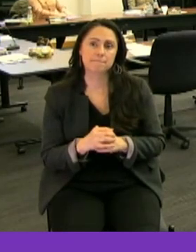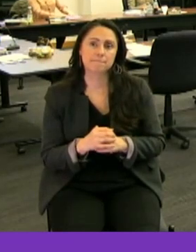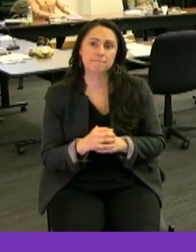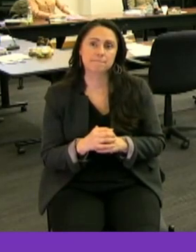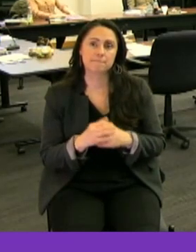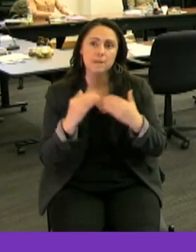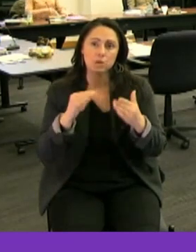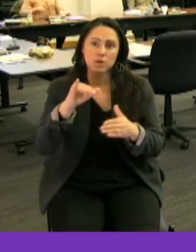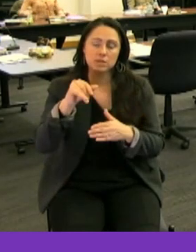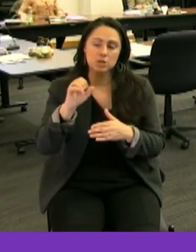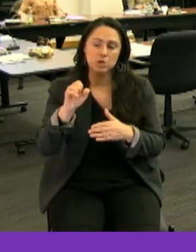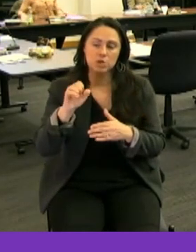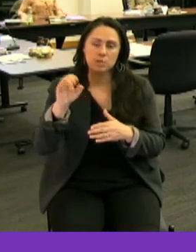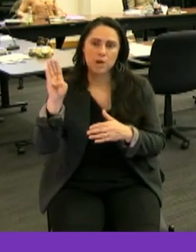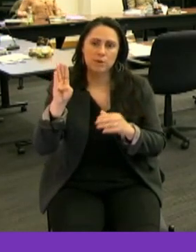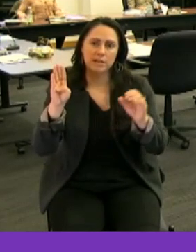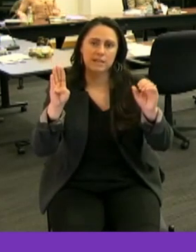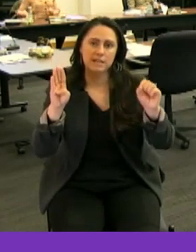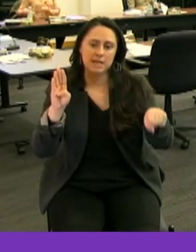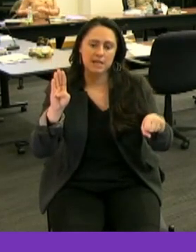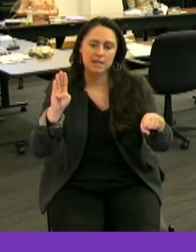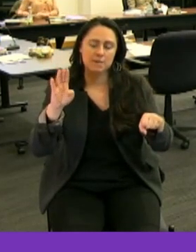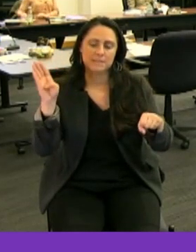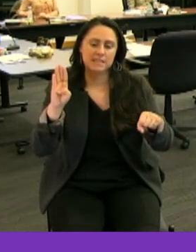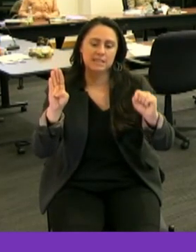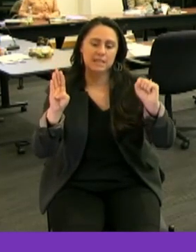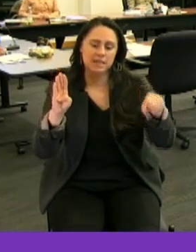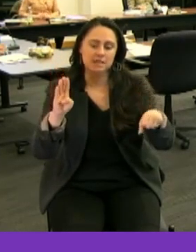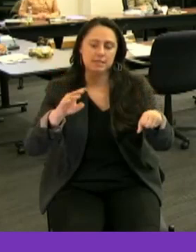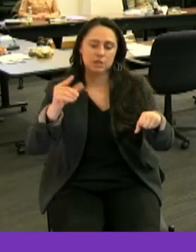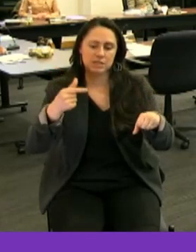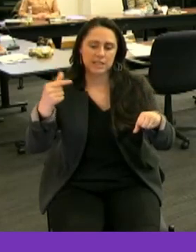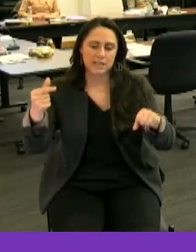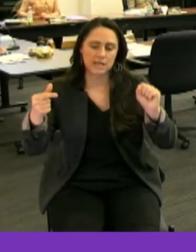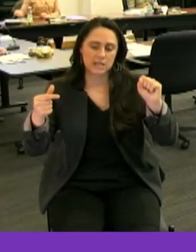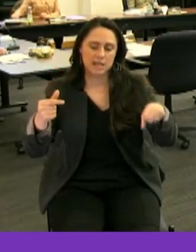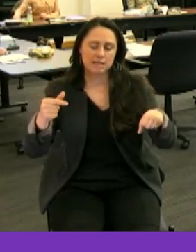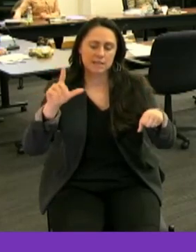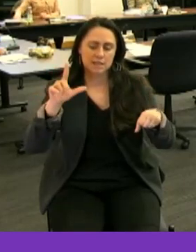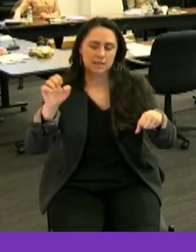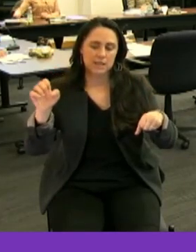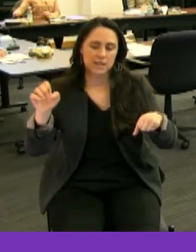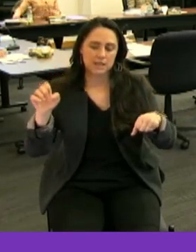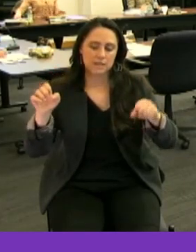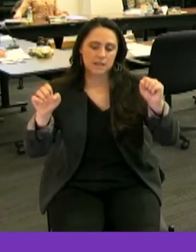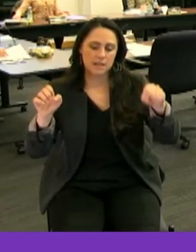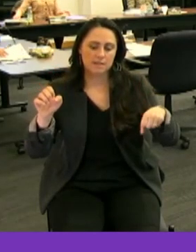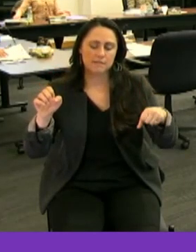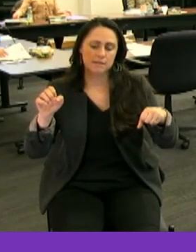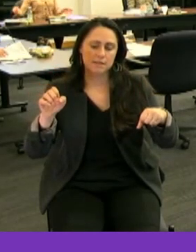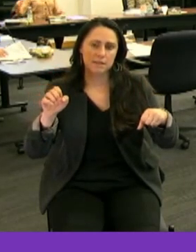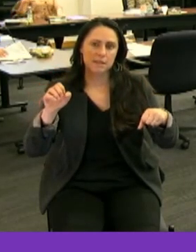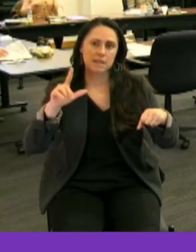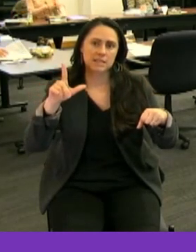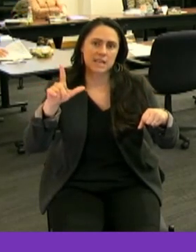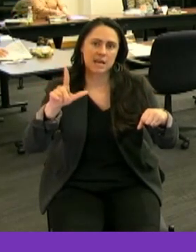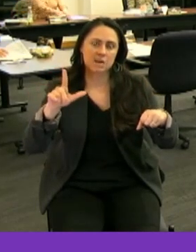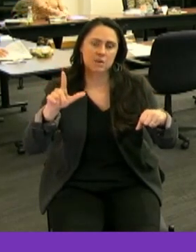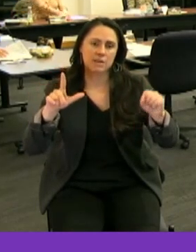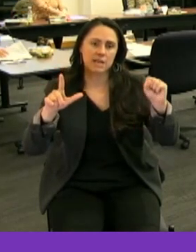Go ahead, Joe. Roderick? Aye. Budzinski? Aye. Garcia Guillen? Yes. V? Yes.